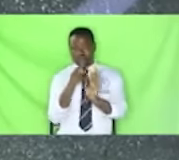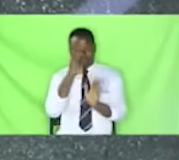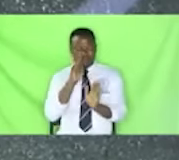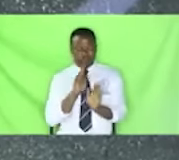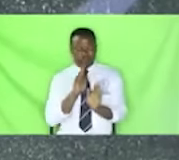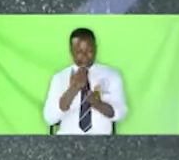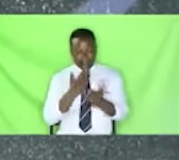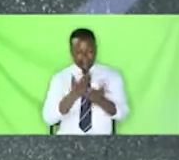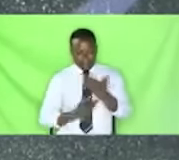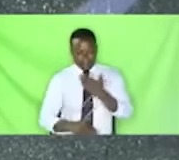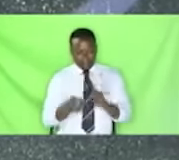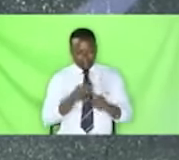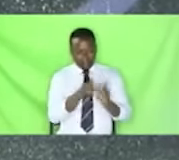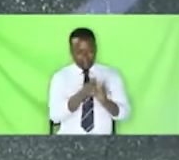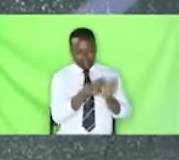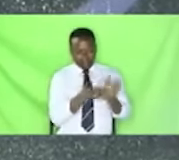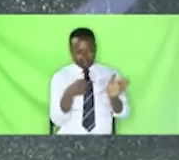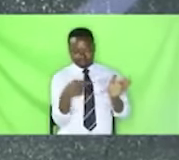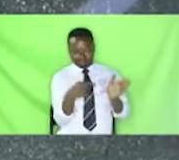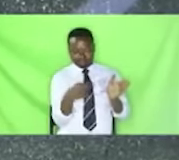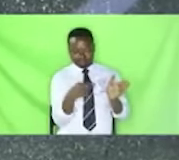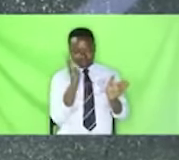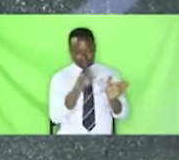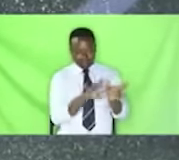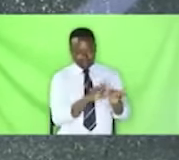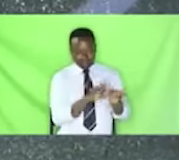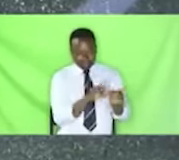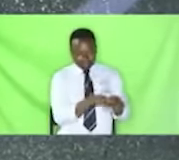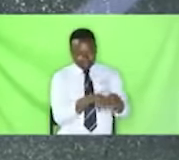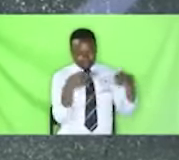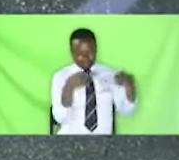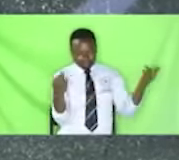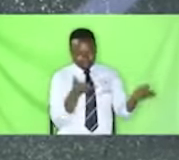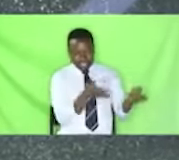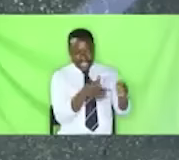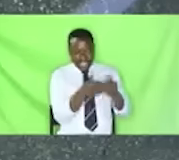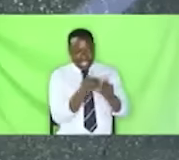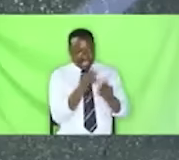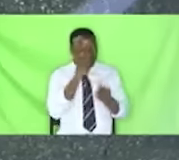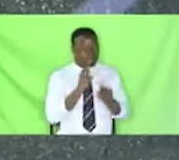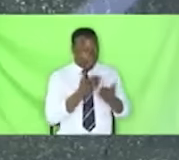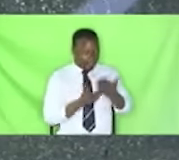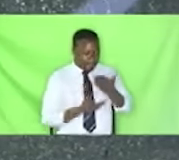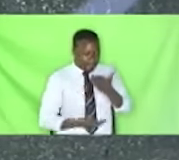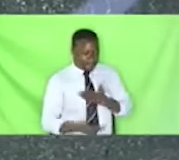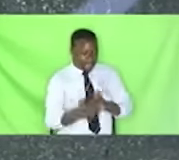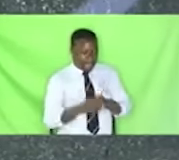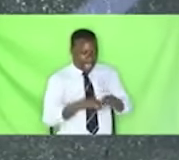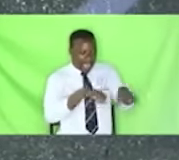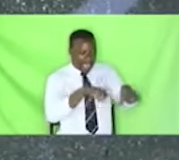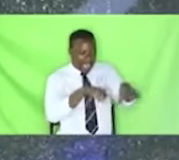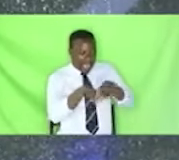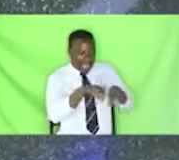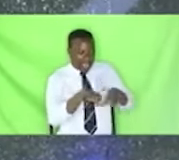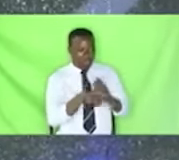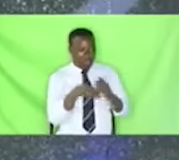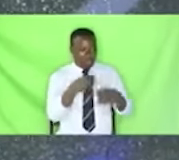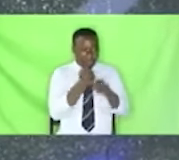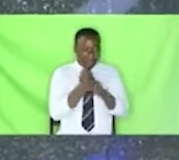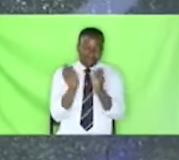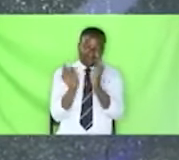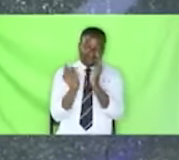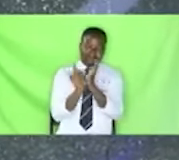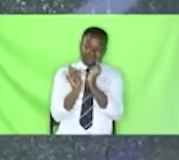from Scripture. I'll emphasize how the virgin birth makes Jesus